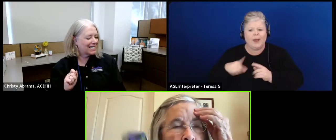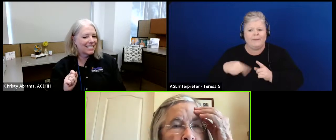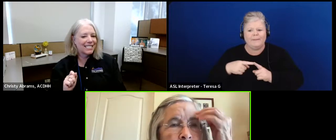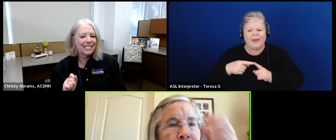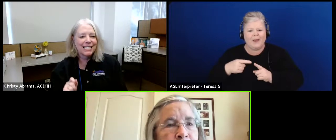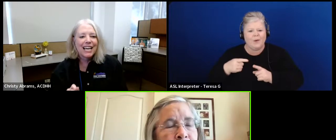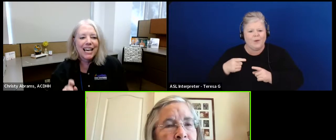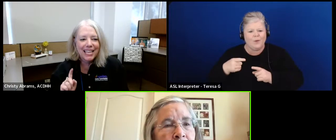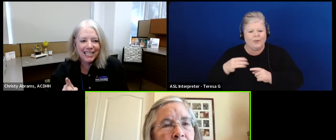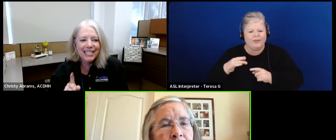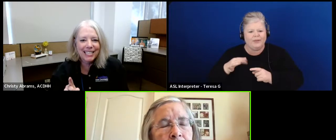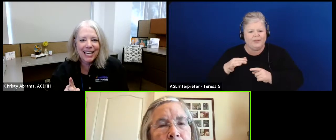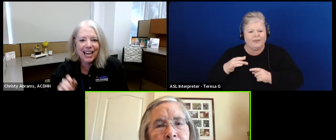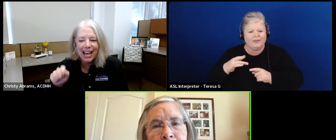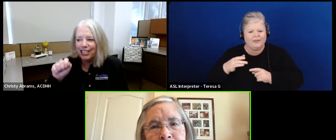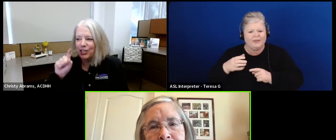phones?